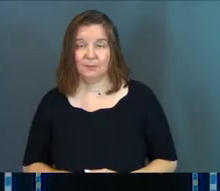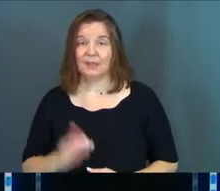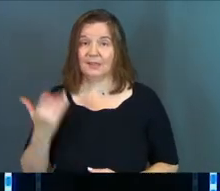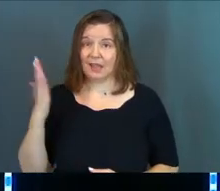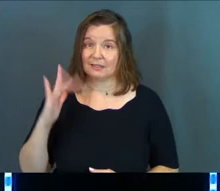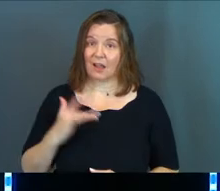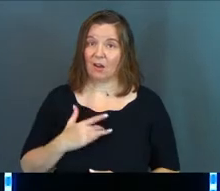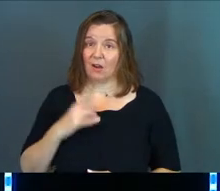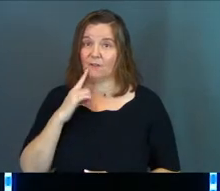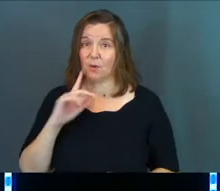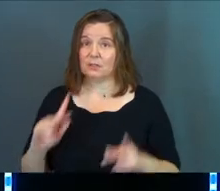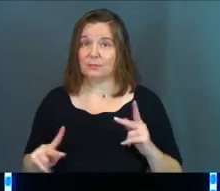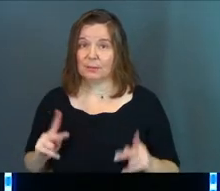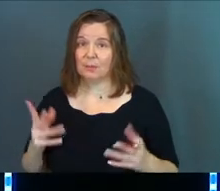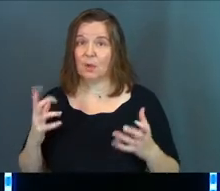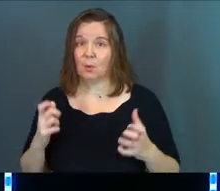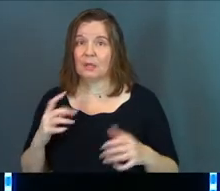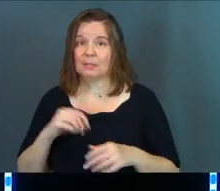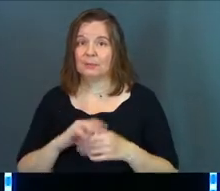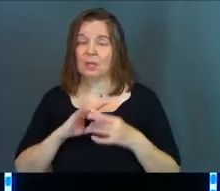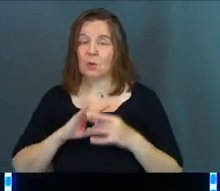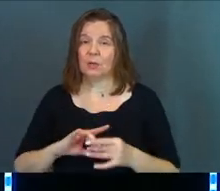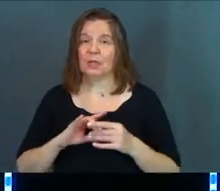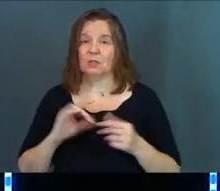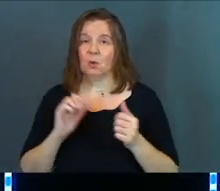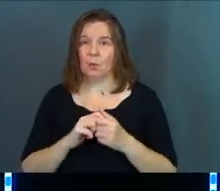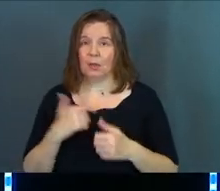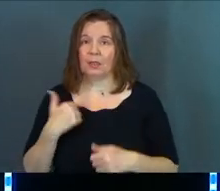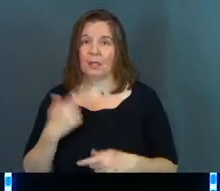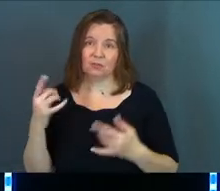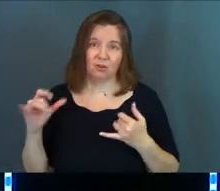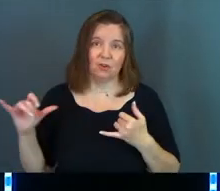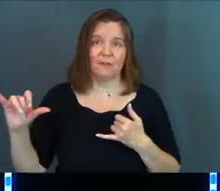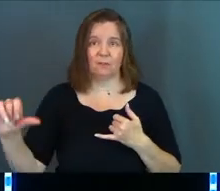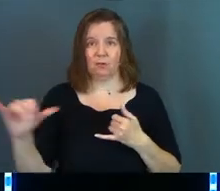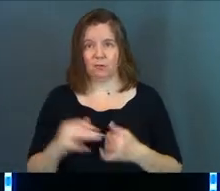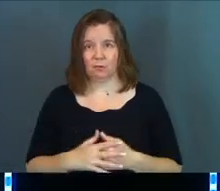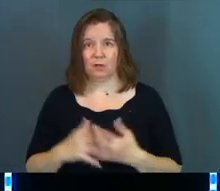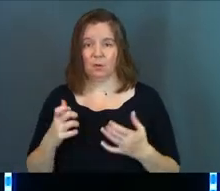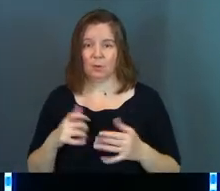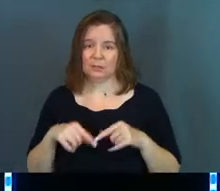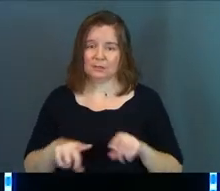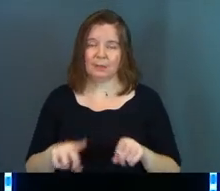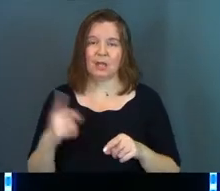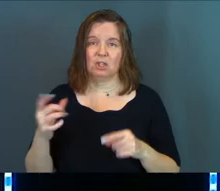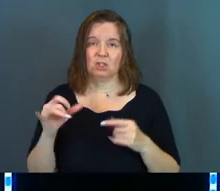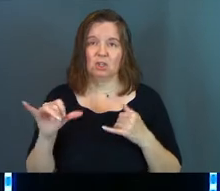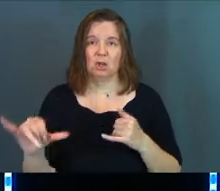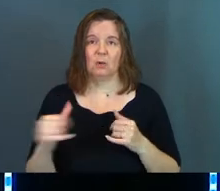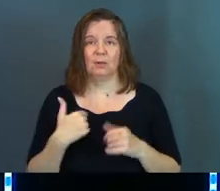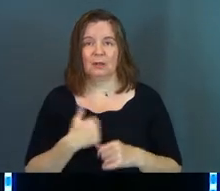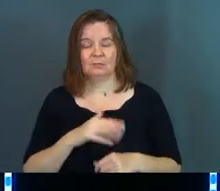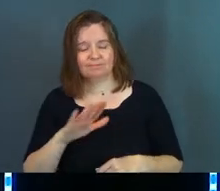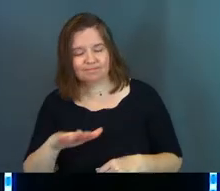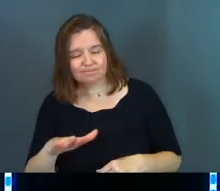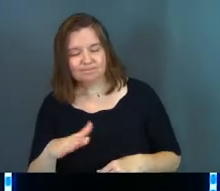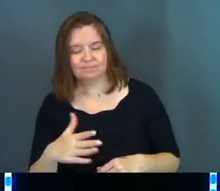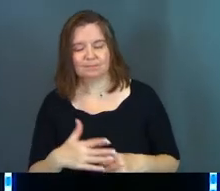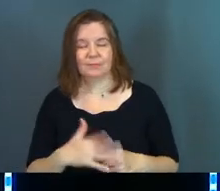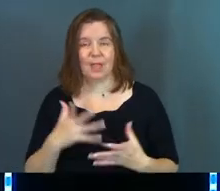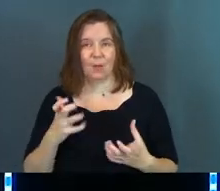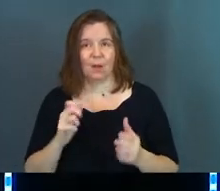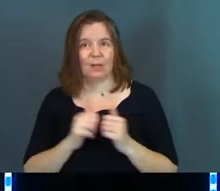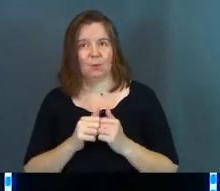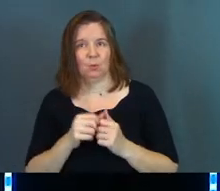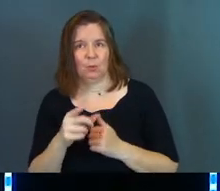That's God's heart for His people. He wants to be in relationship with us forever. He wants to spend eternity with us. He's like, hey,